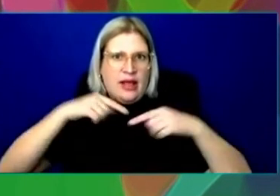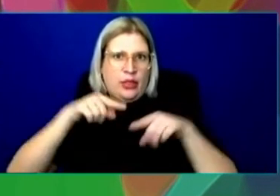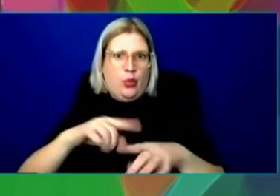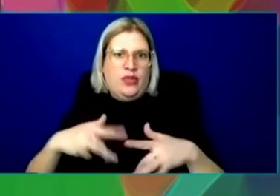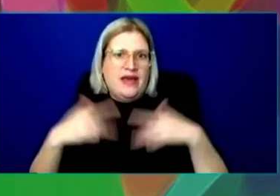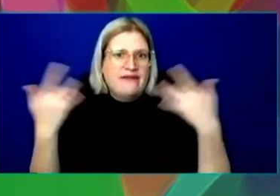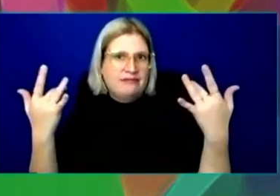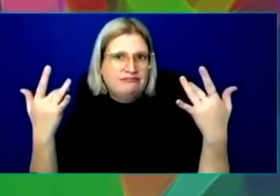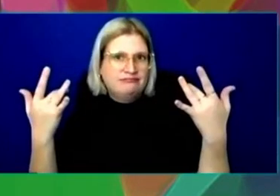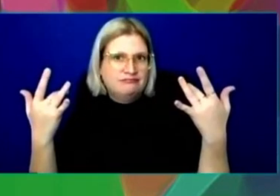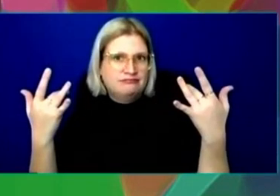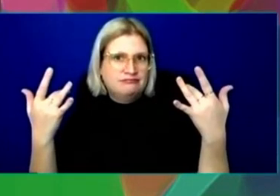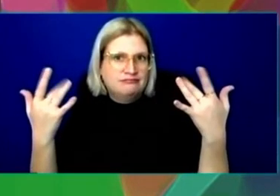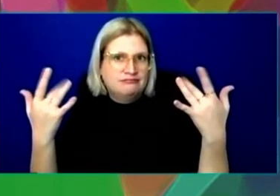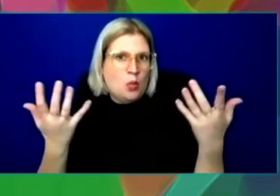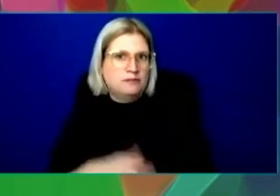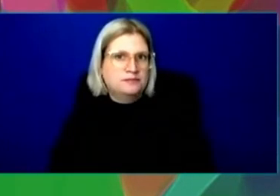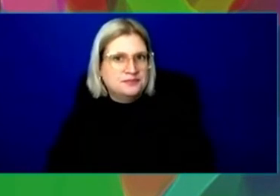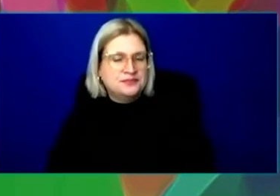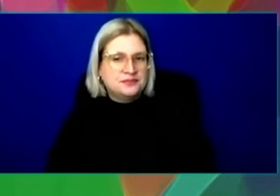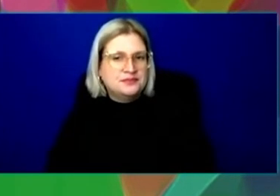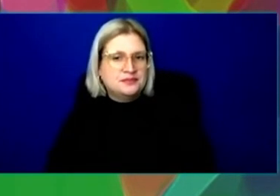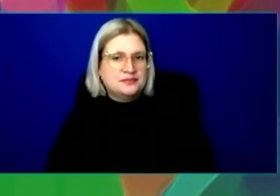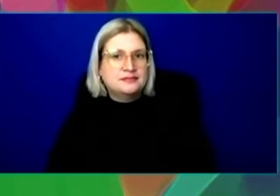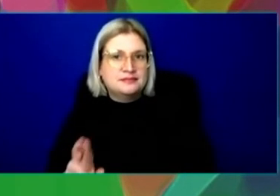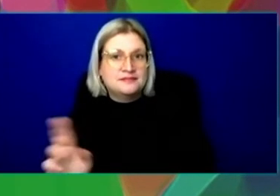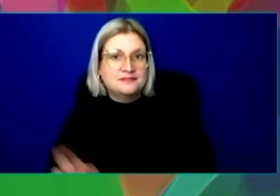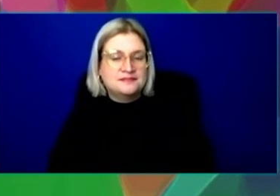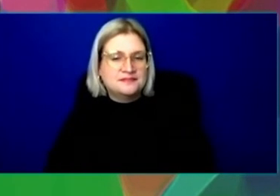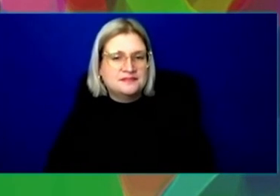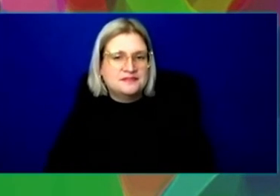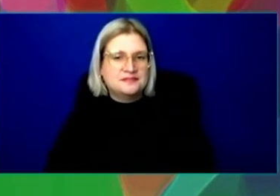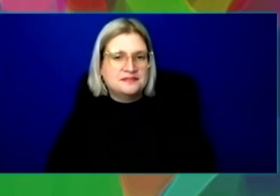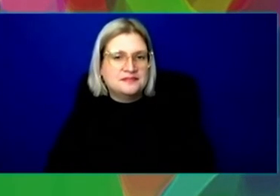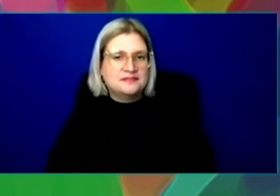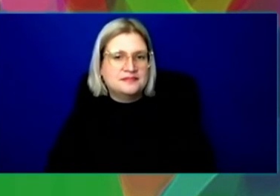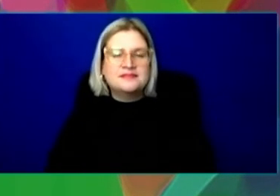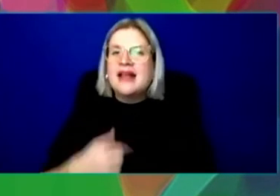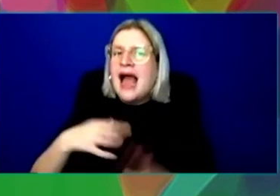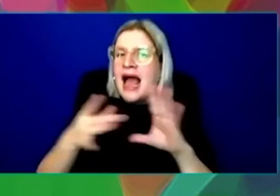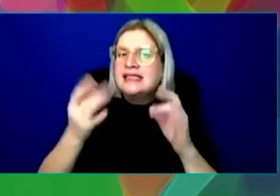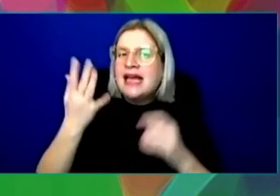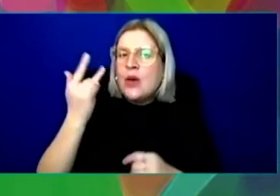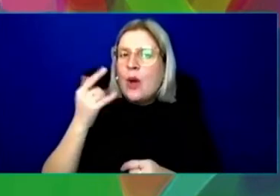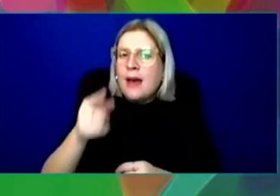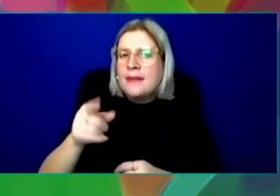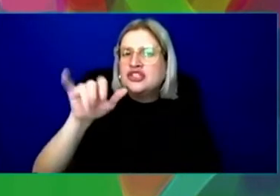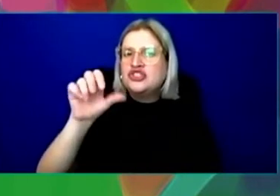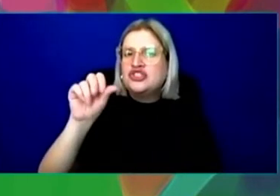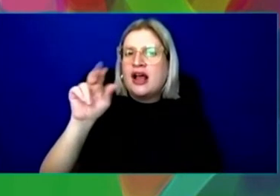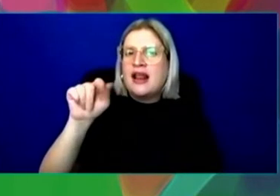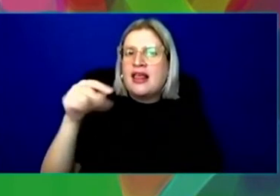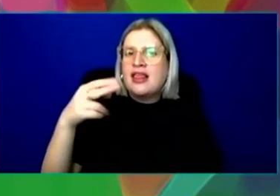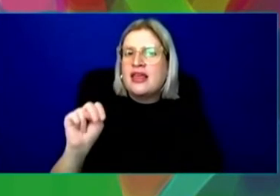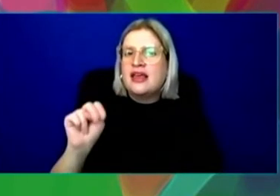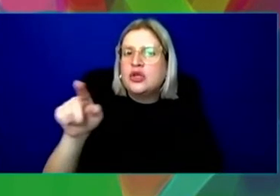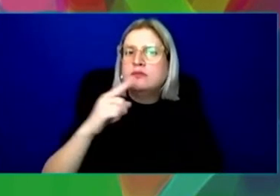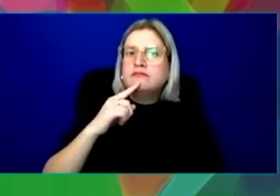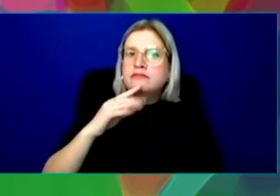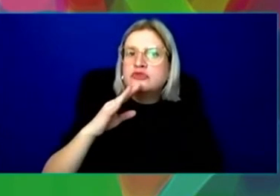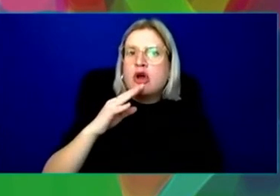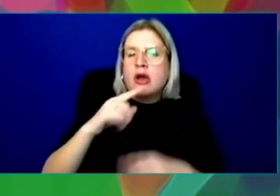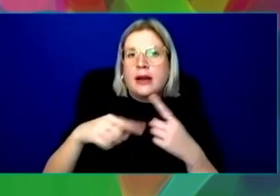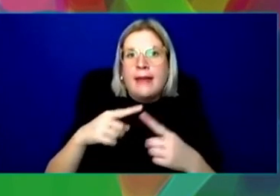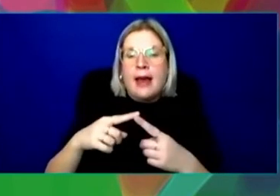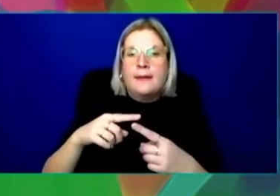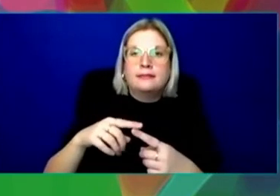through something like the Black Comic Book Festival? Right, so. And I think I said that only because Jonathan, I love your scholarship on like masculinity, gender, race, and it's